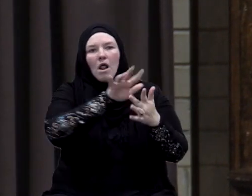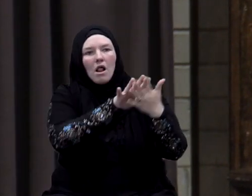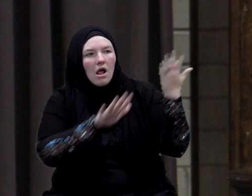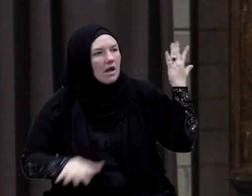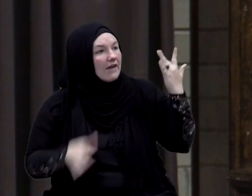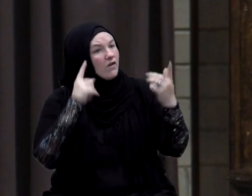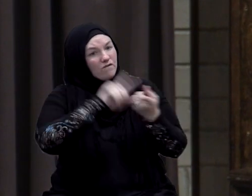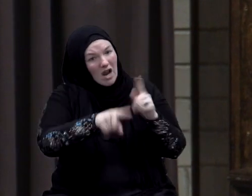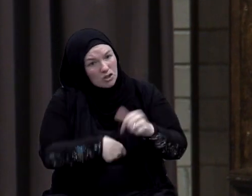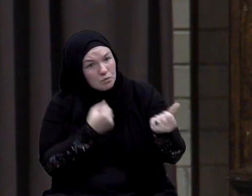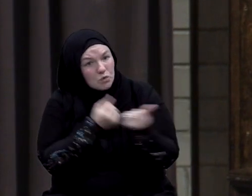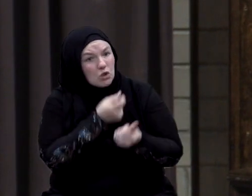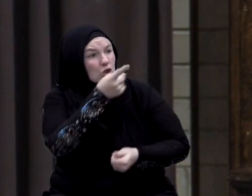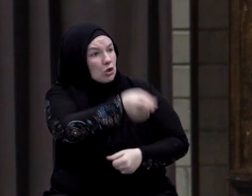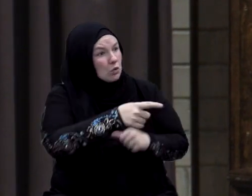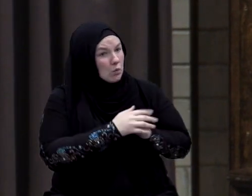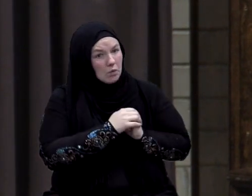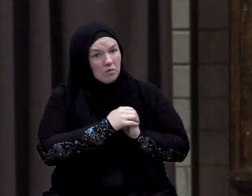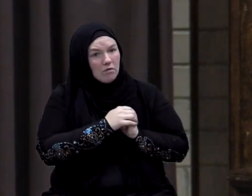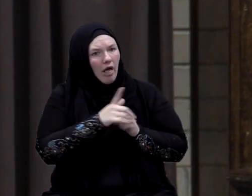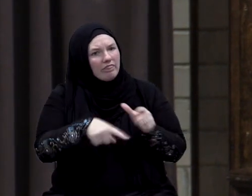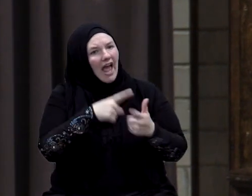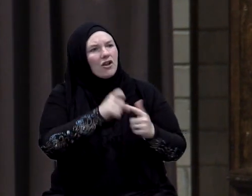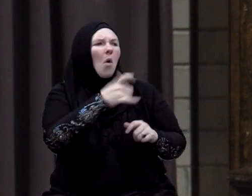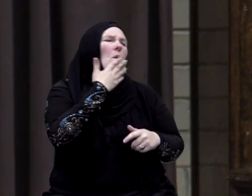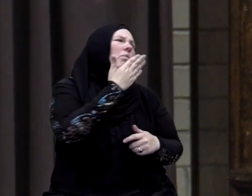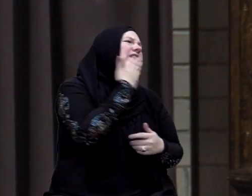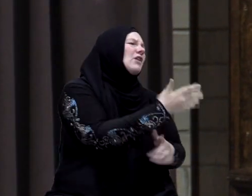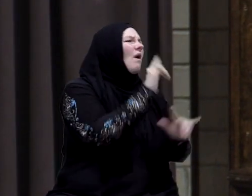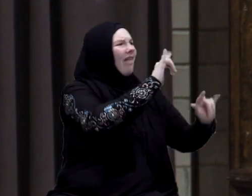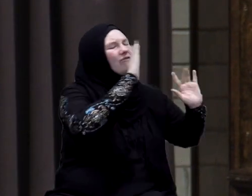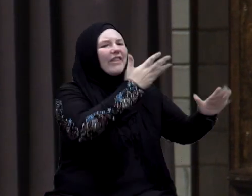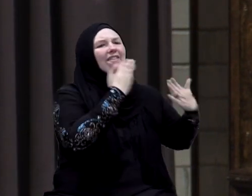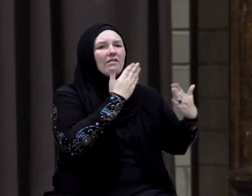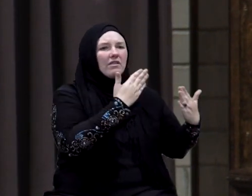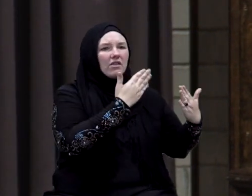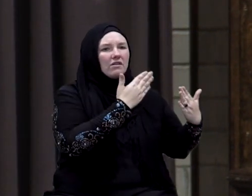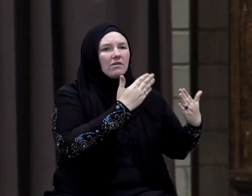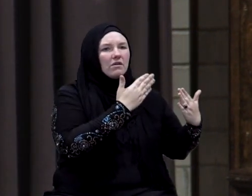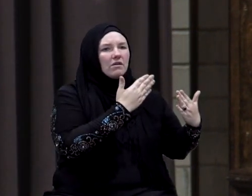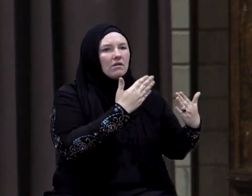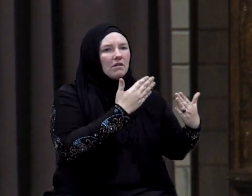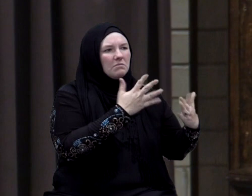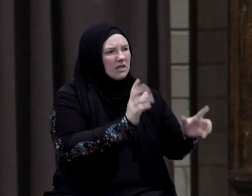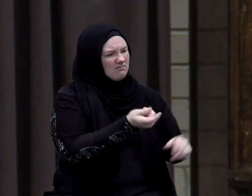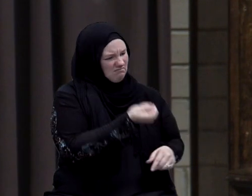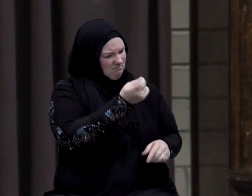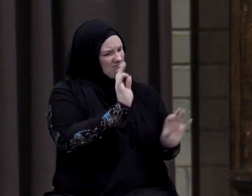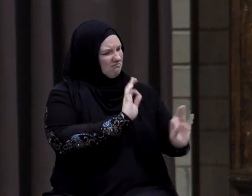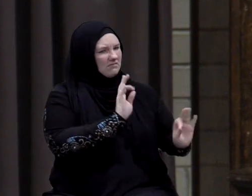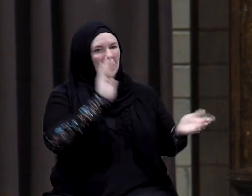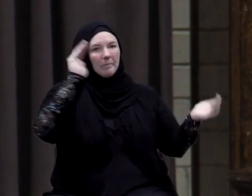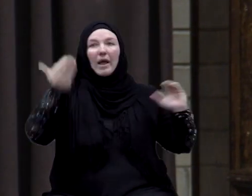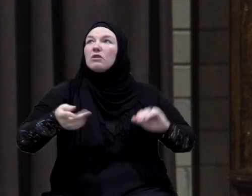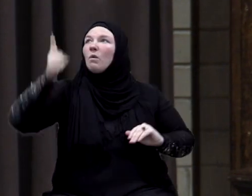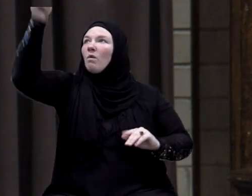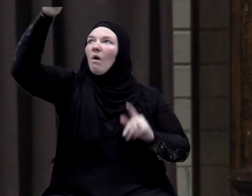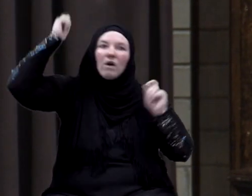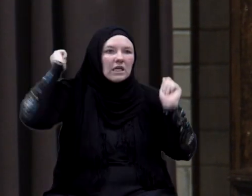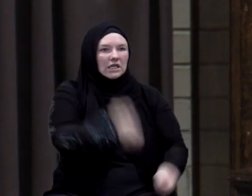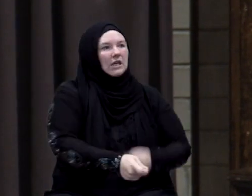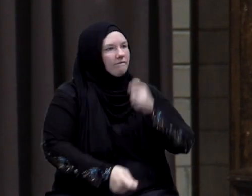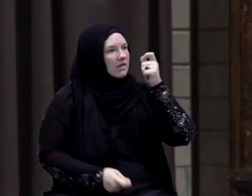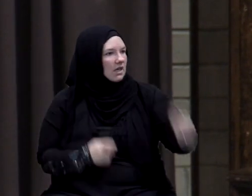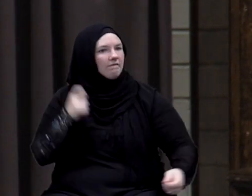who ask also, how do I know if Allah loves me? And they think that it is only when you count your